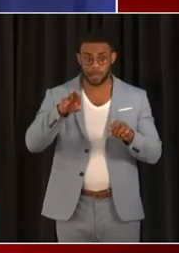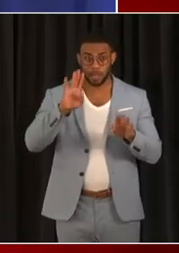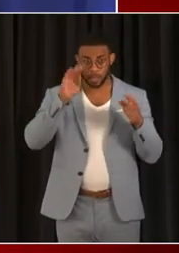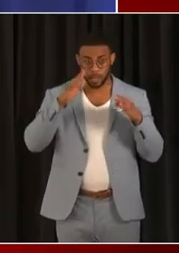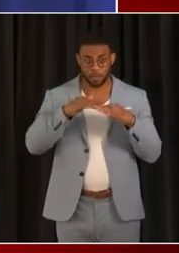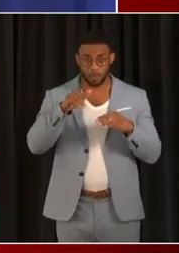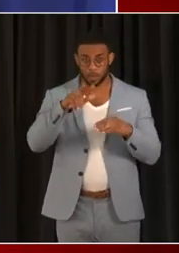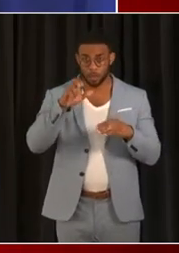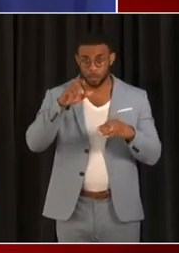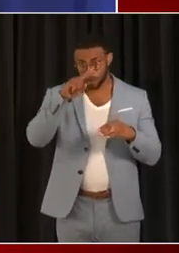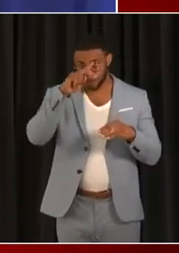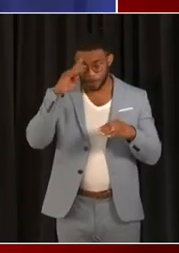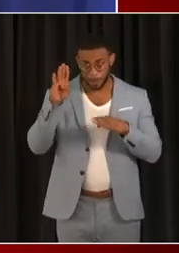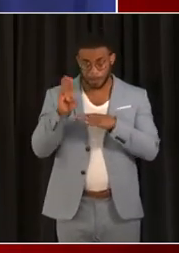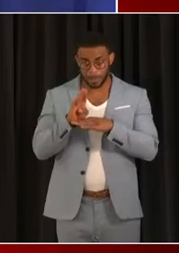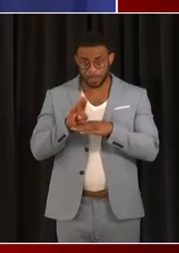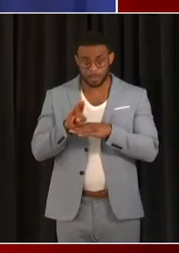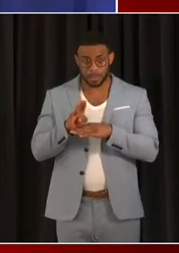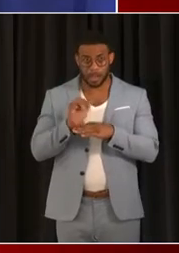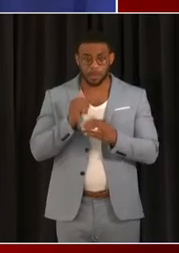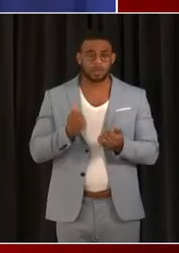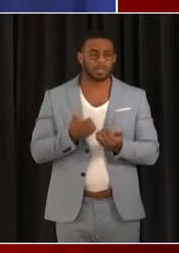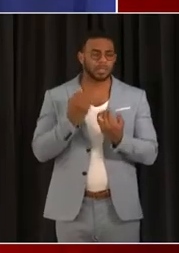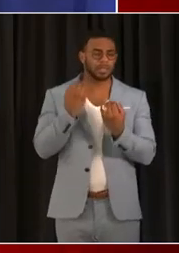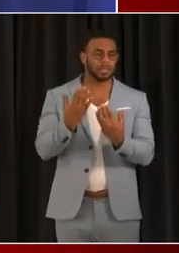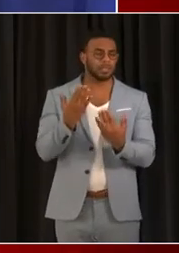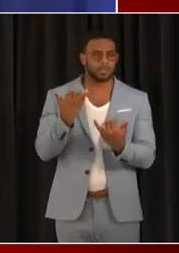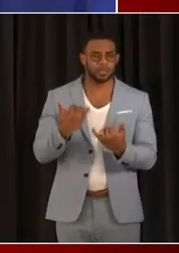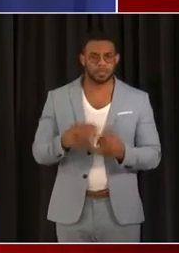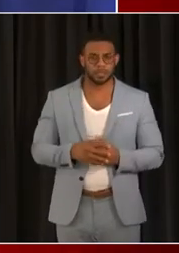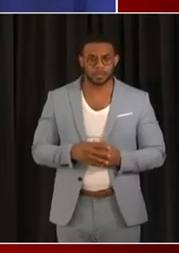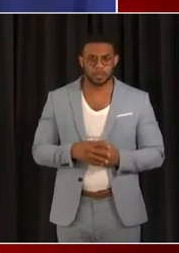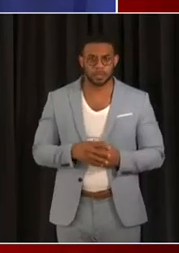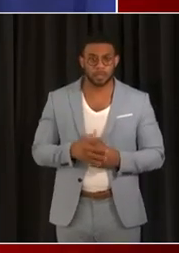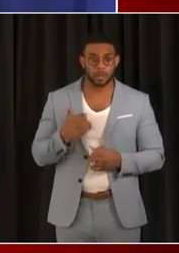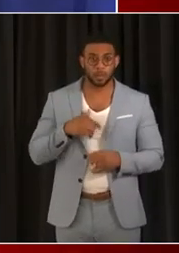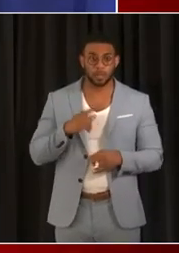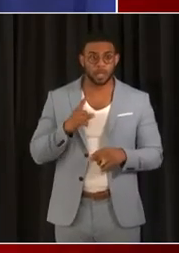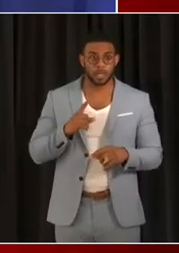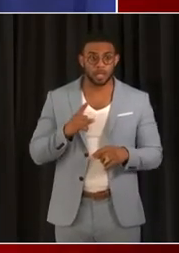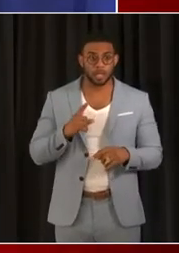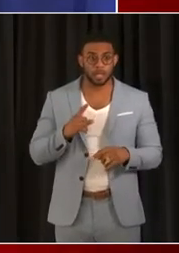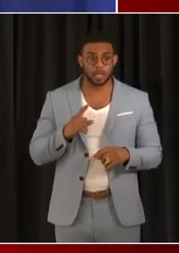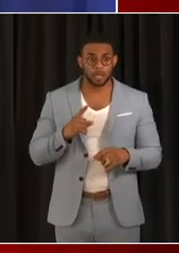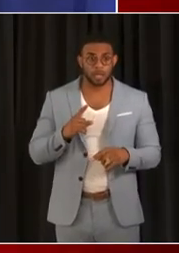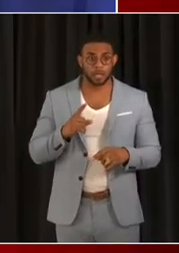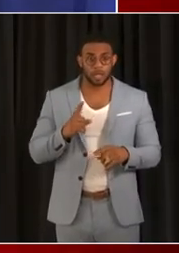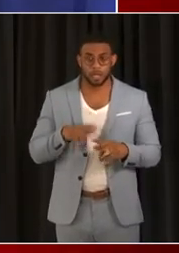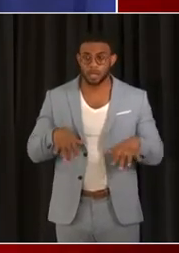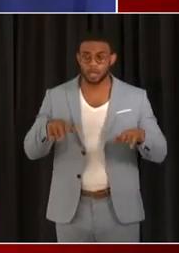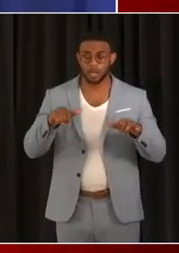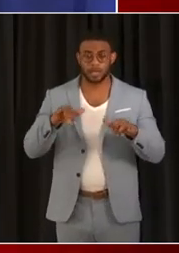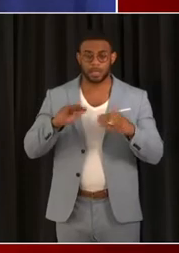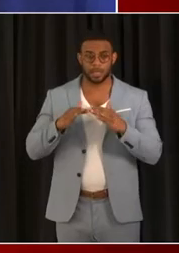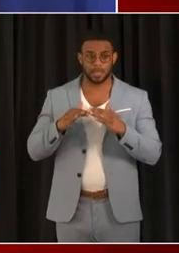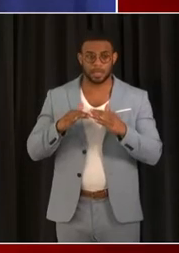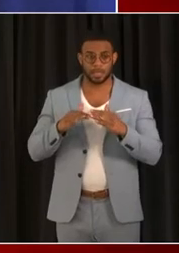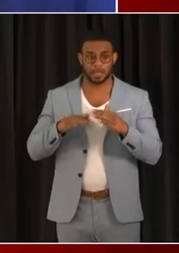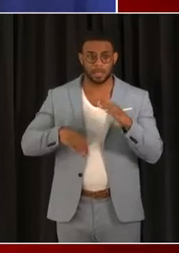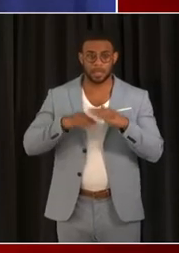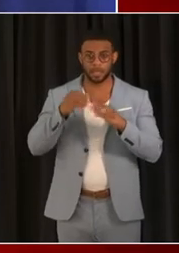find a concentration of 300 black businesses. I would submit to you today that we couldn't canvass this entire city and